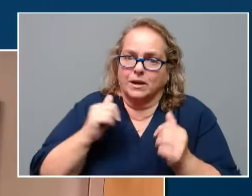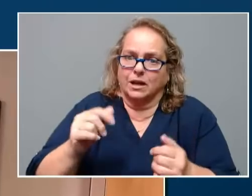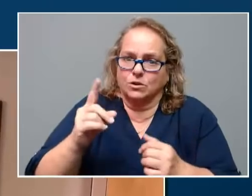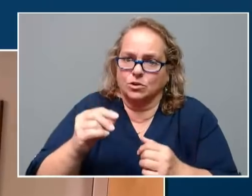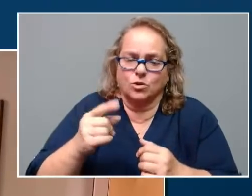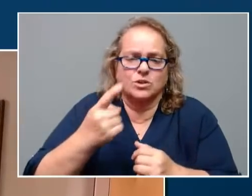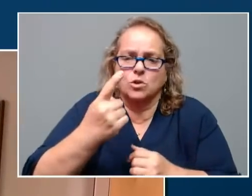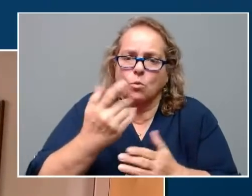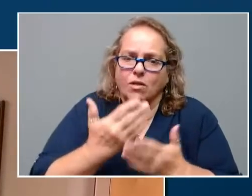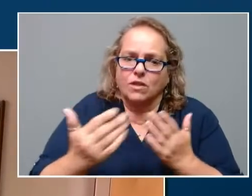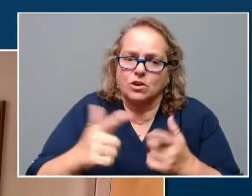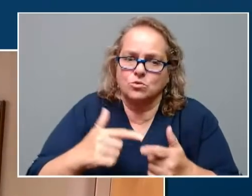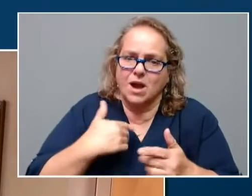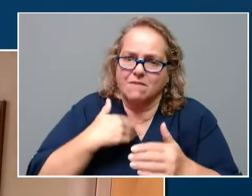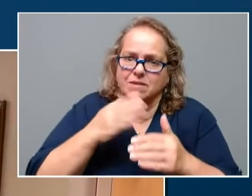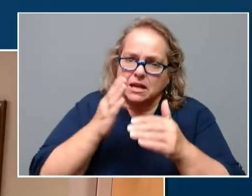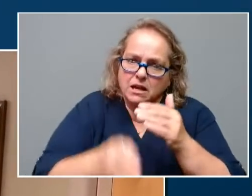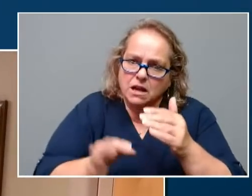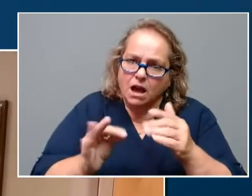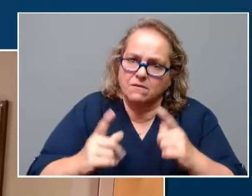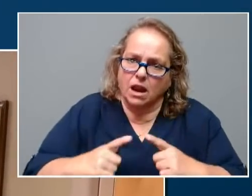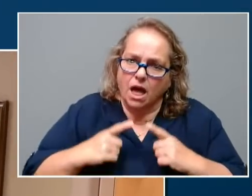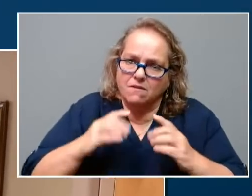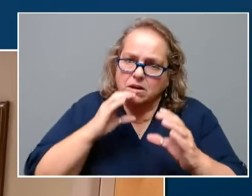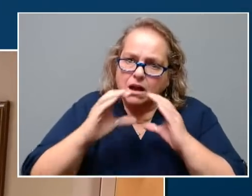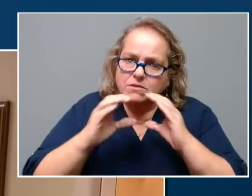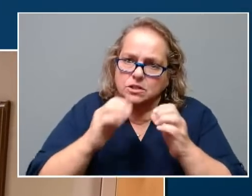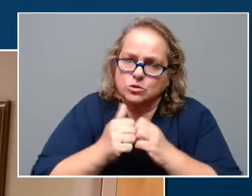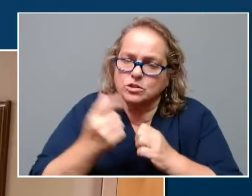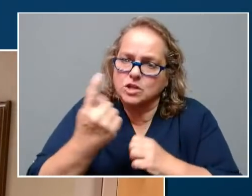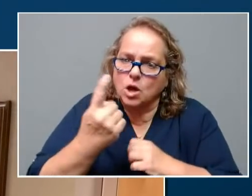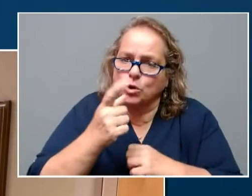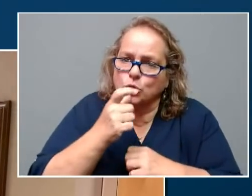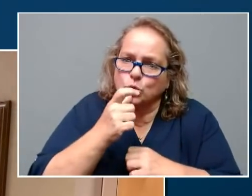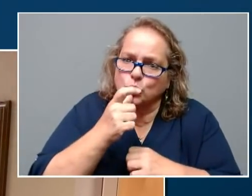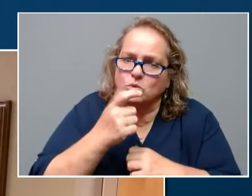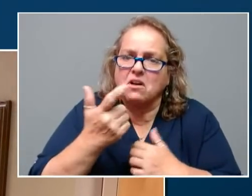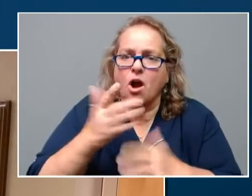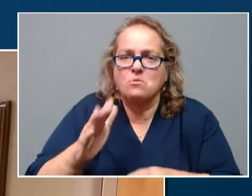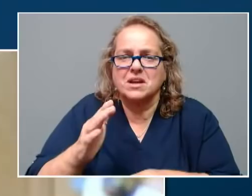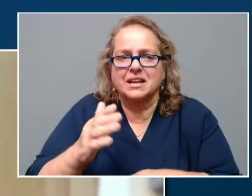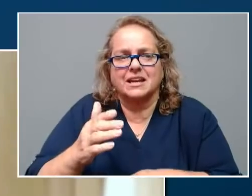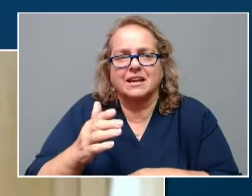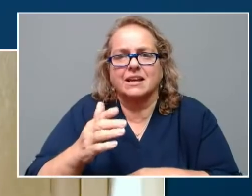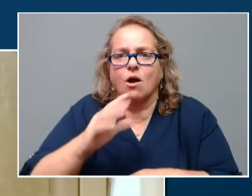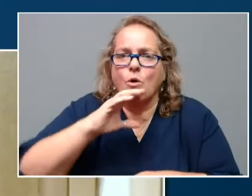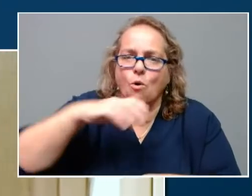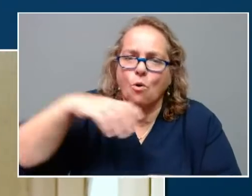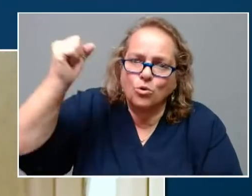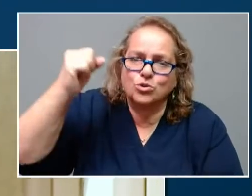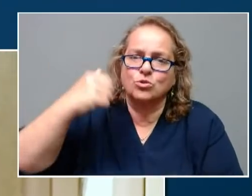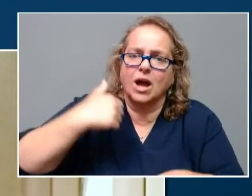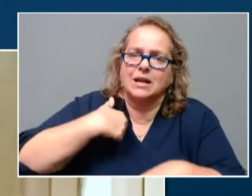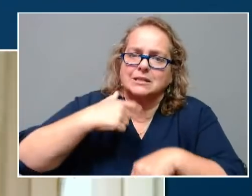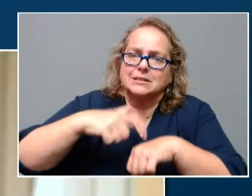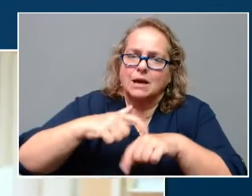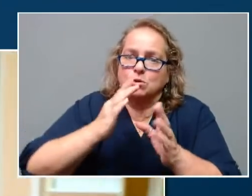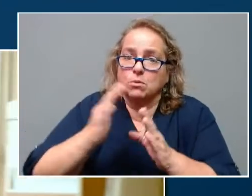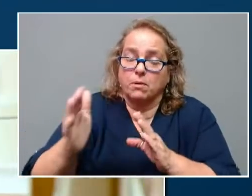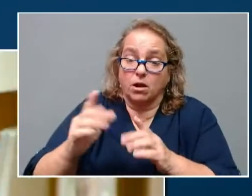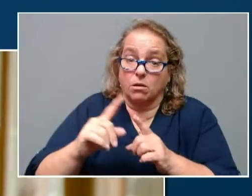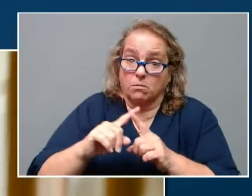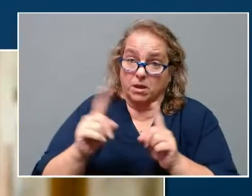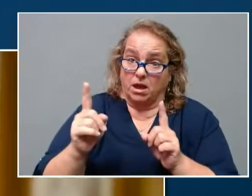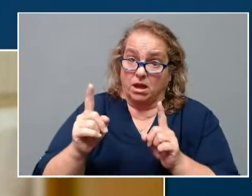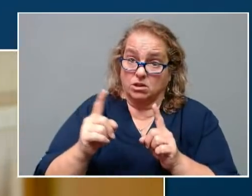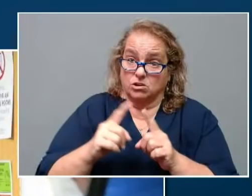end-of-life conversation with someone who's had time to live and prepare, and it's a very different